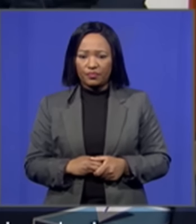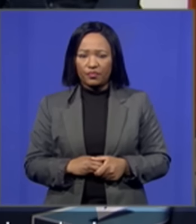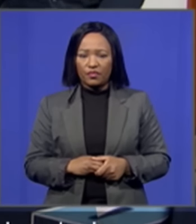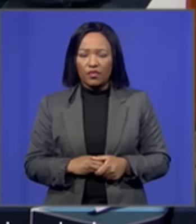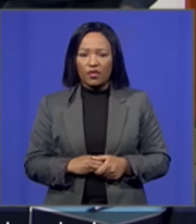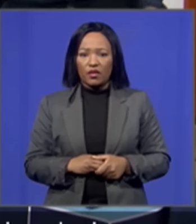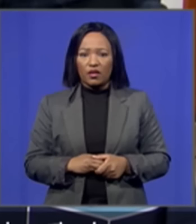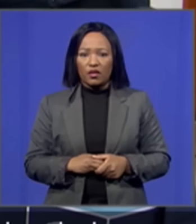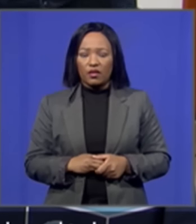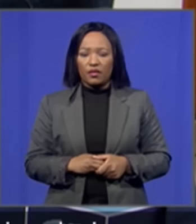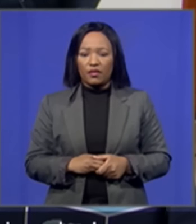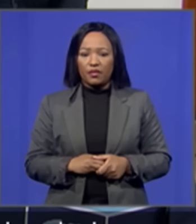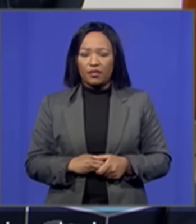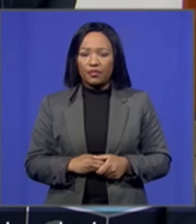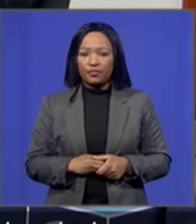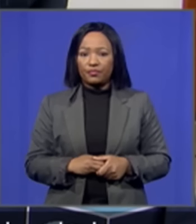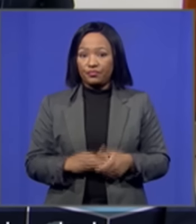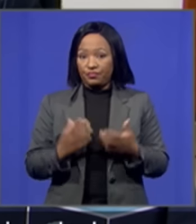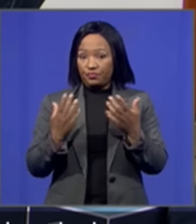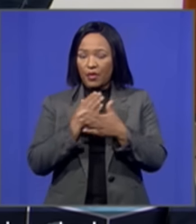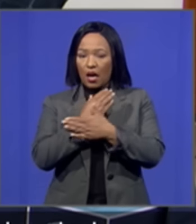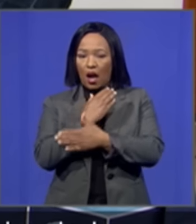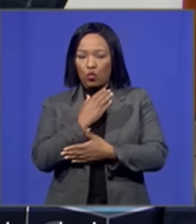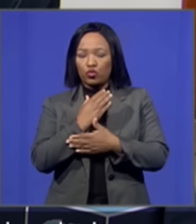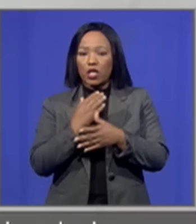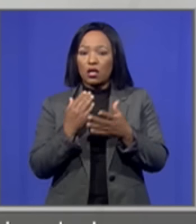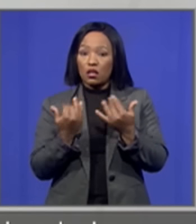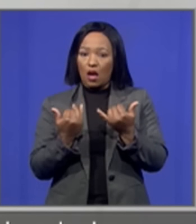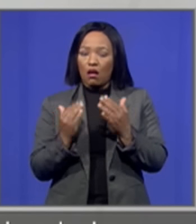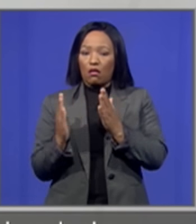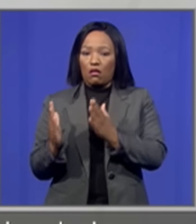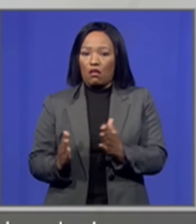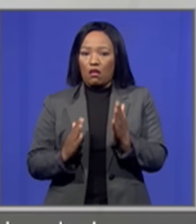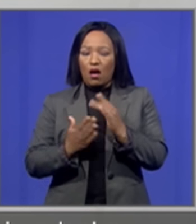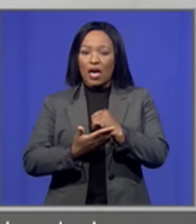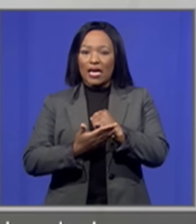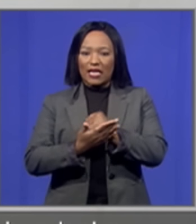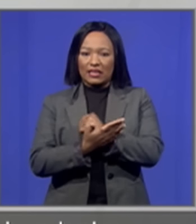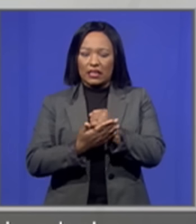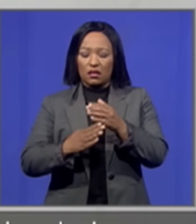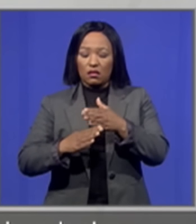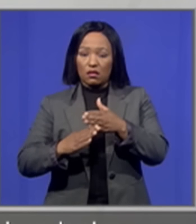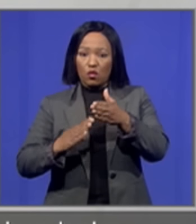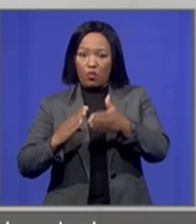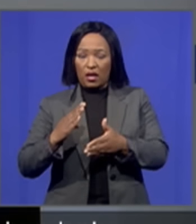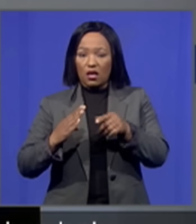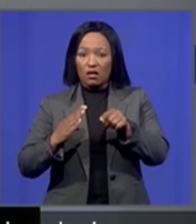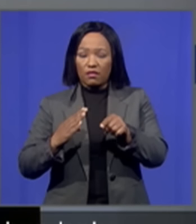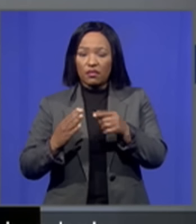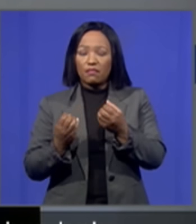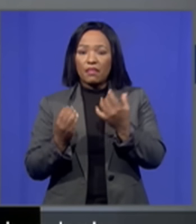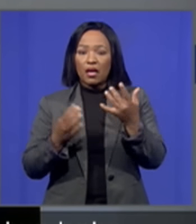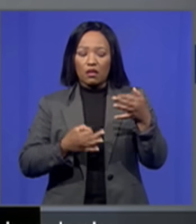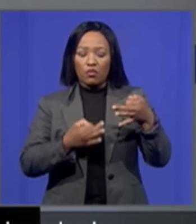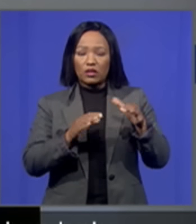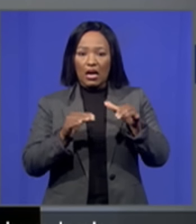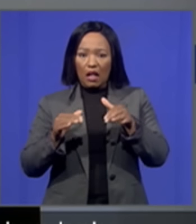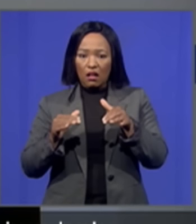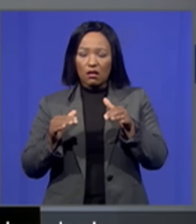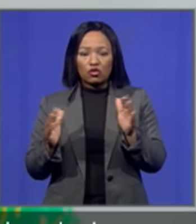Ka ge naga e tsene fase ka boitukišetšo bja beke ya mathomo ya boingwadišo bja dikgetho, bontši bja mekgatlo ya dipolotiki e